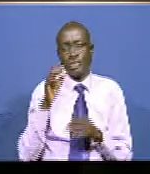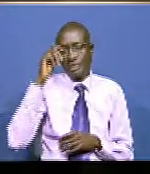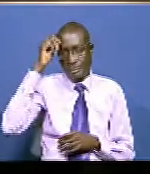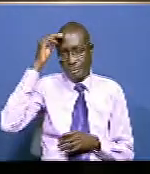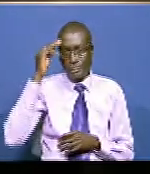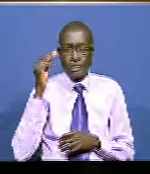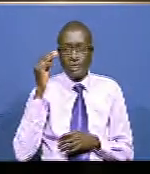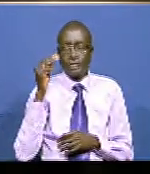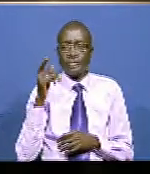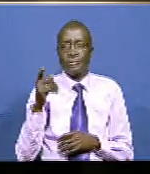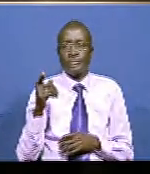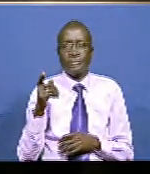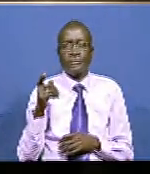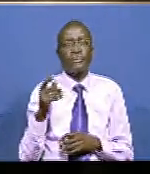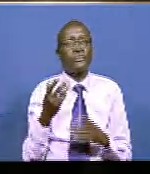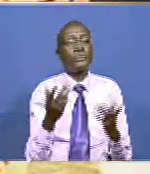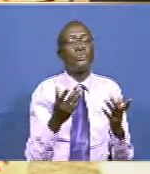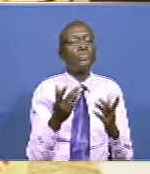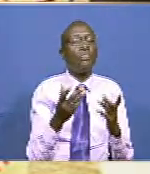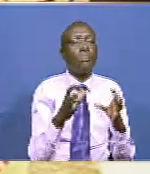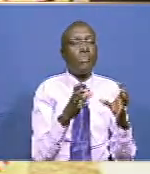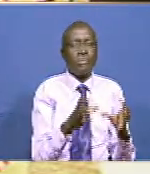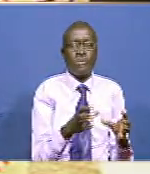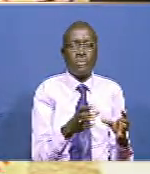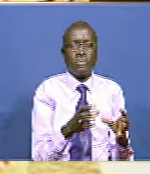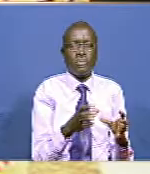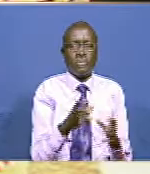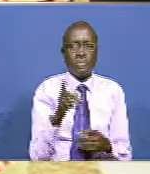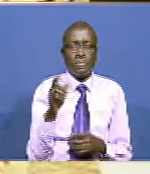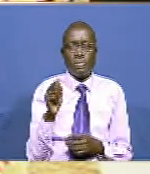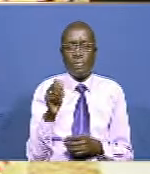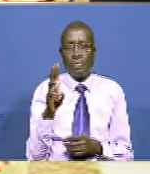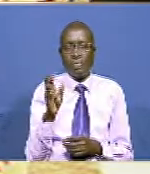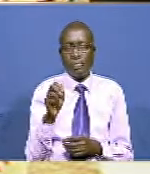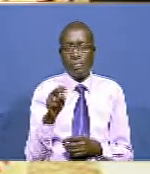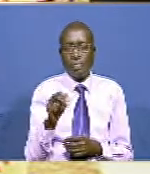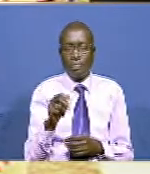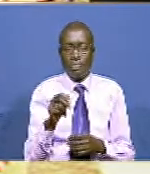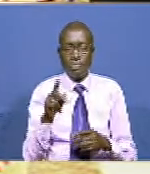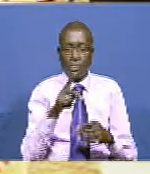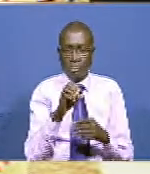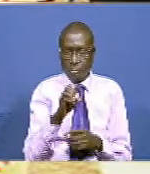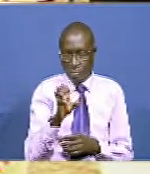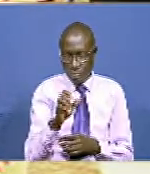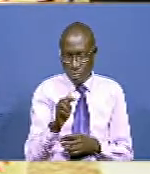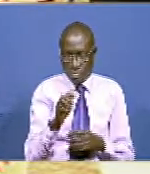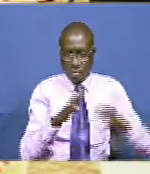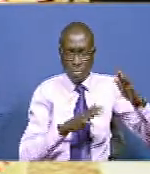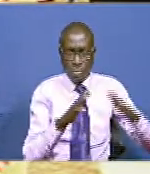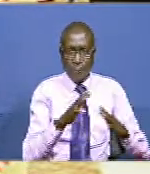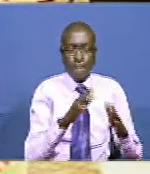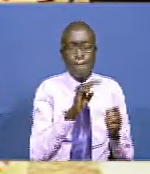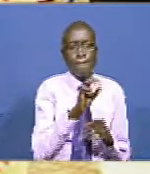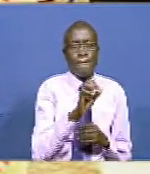almost asking you that. Domi, where do we classify Awana? Because he's a poet, he's a dramist, he's a model, he's, you